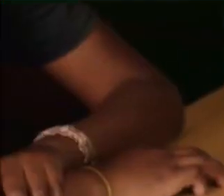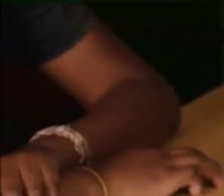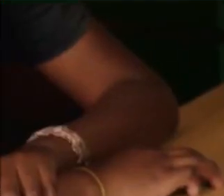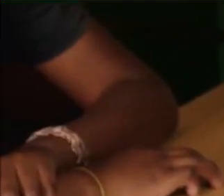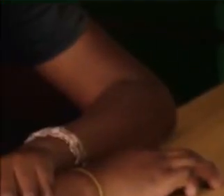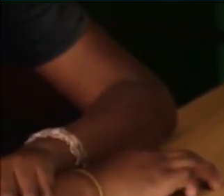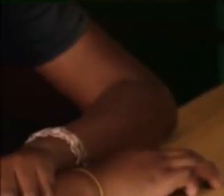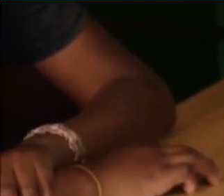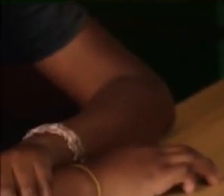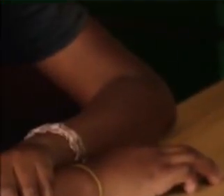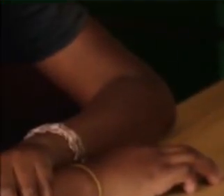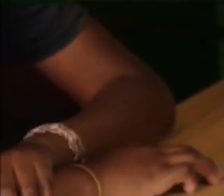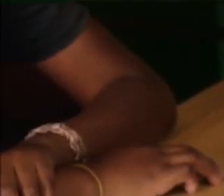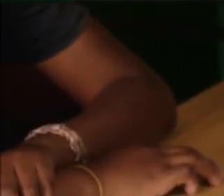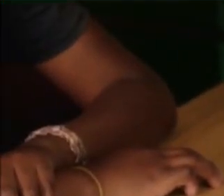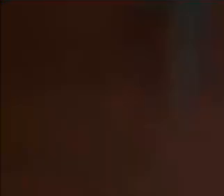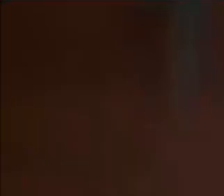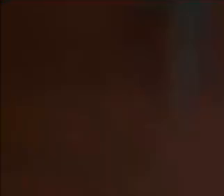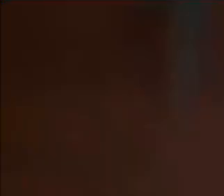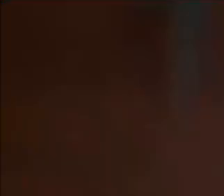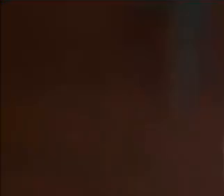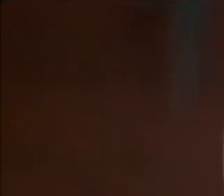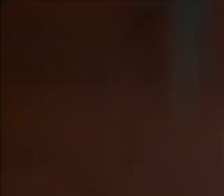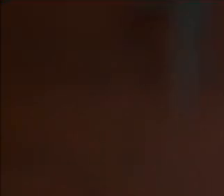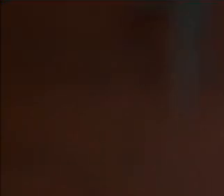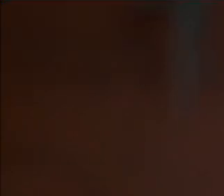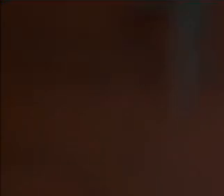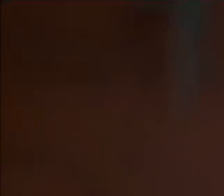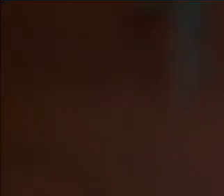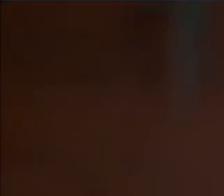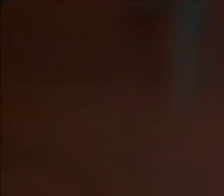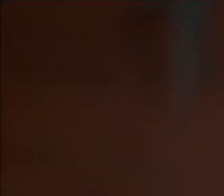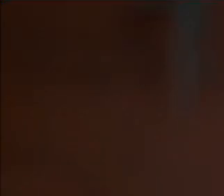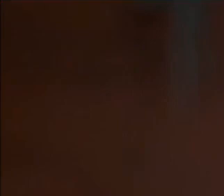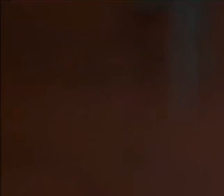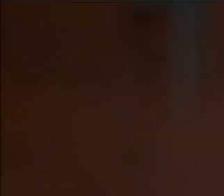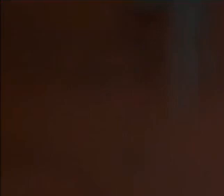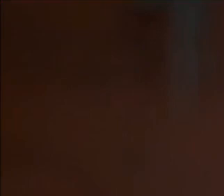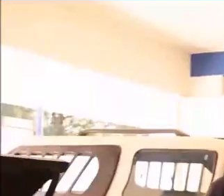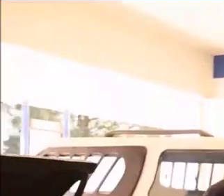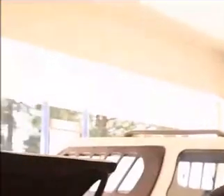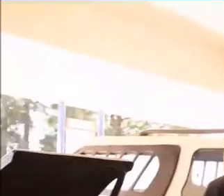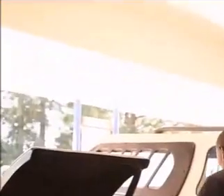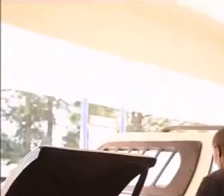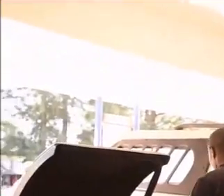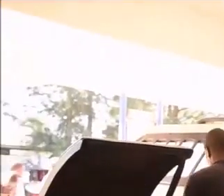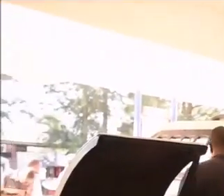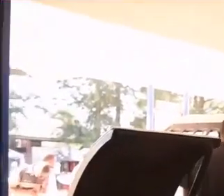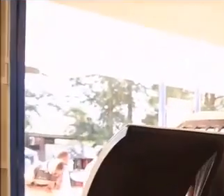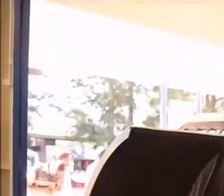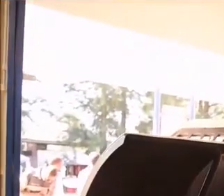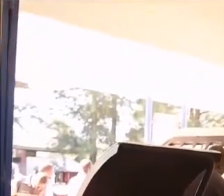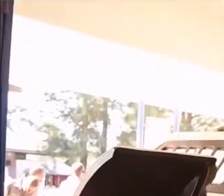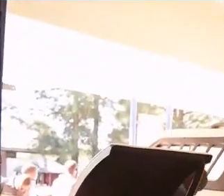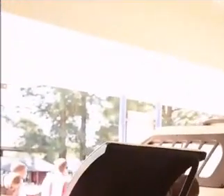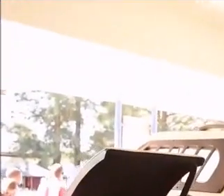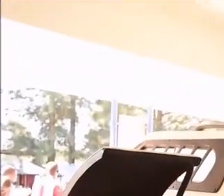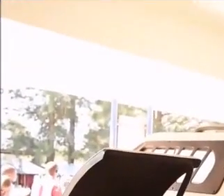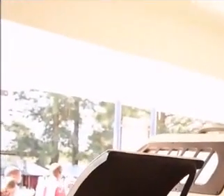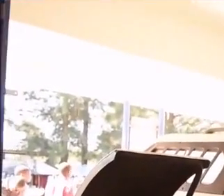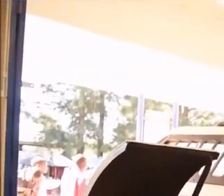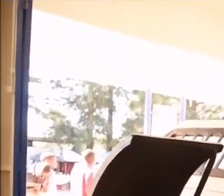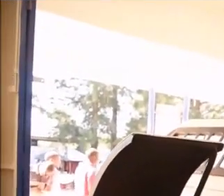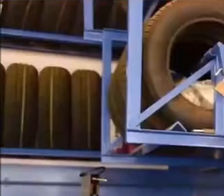girls, no matter how good they are, only gets you so far in driving down transmission. Men, they are actually contributing to